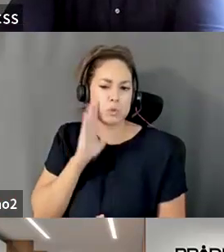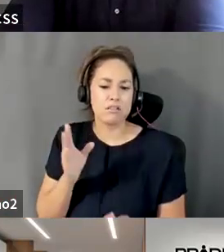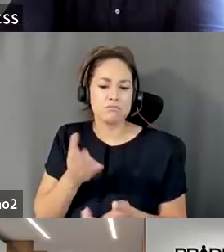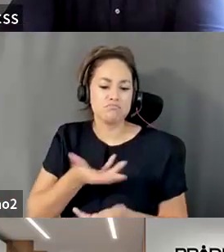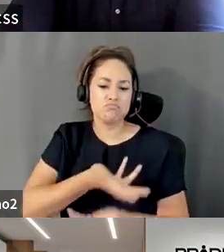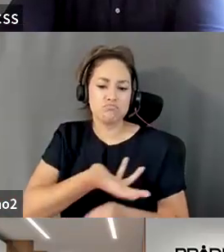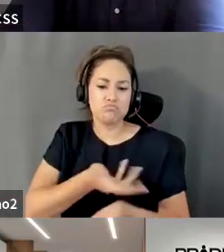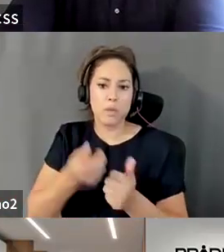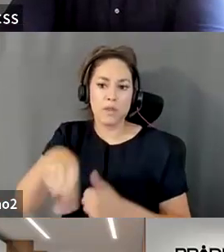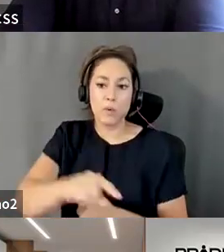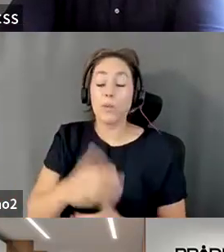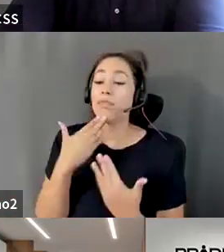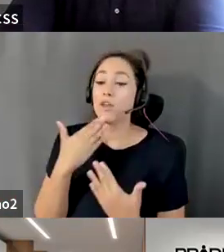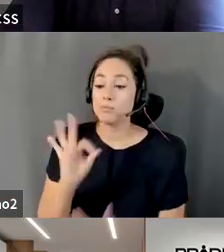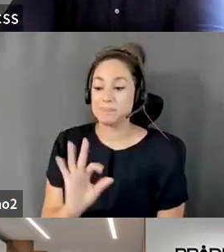Thank you for putting that in the chat.